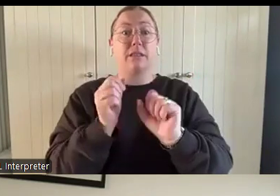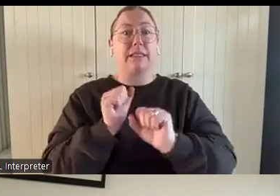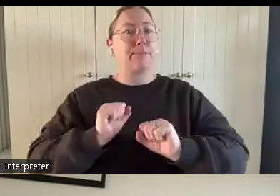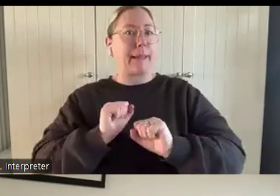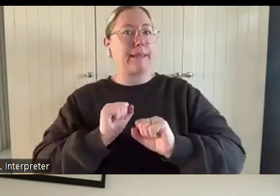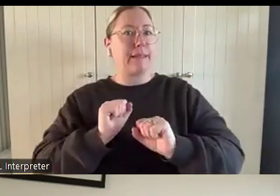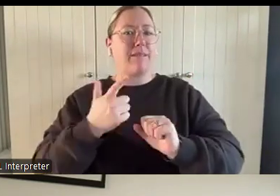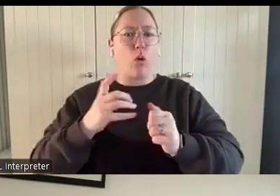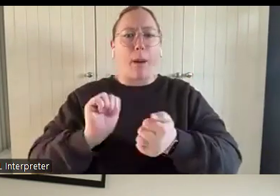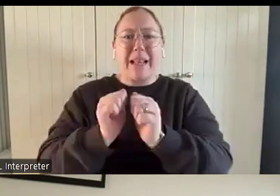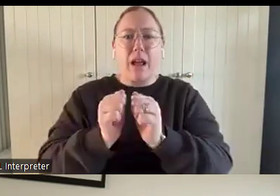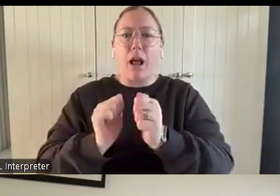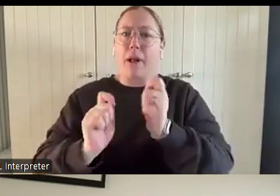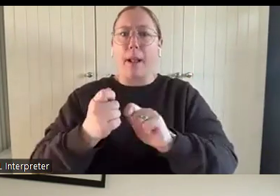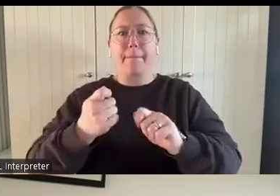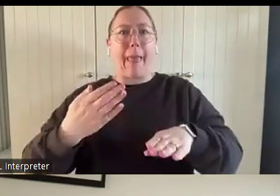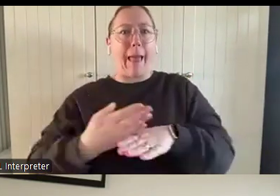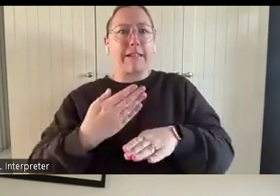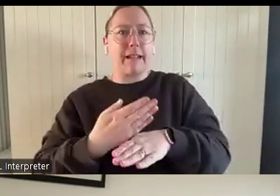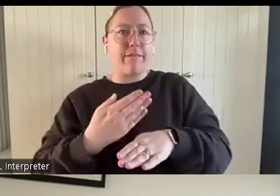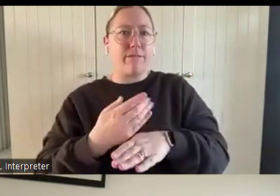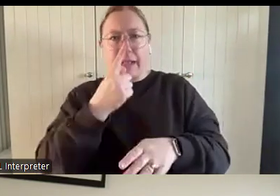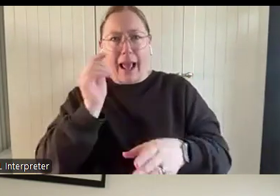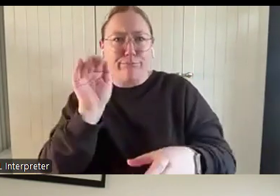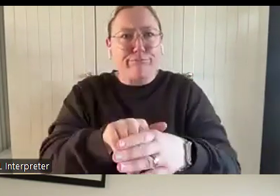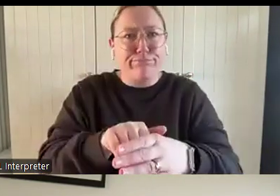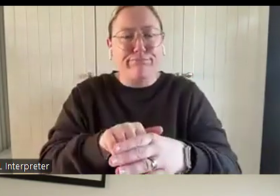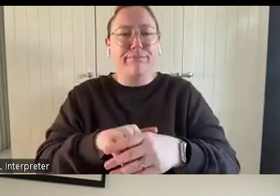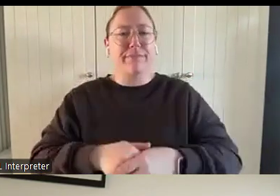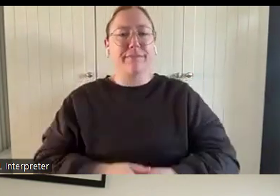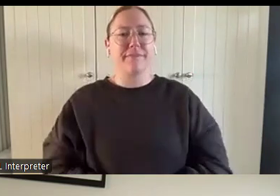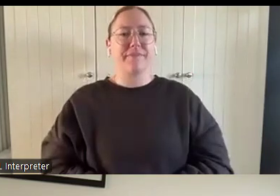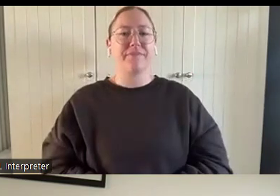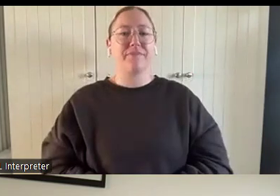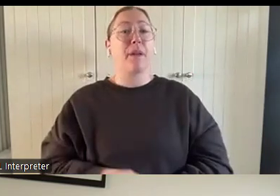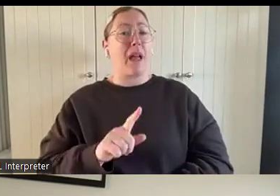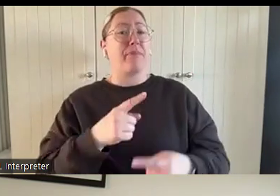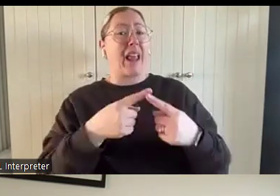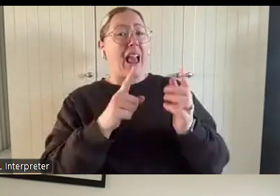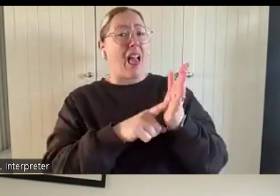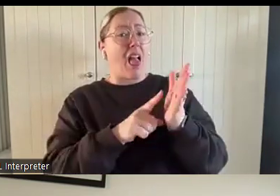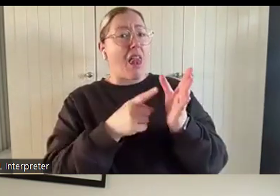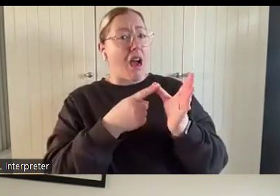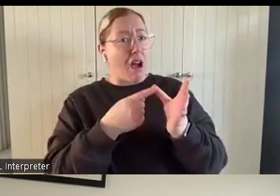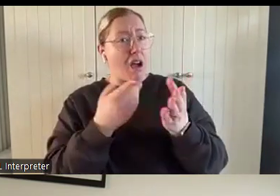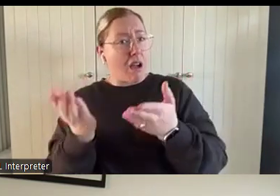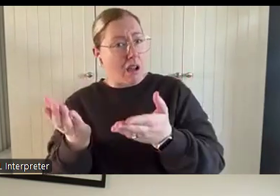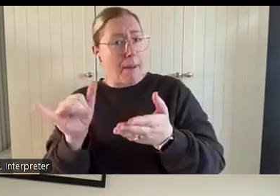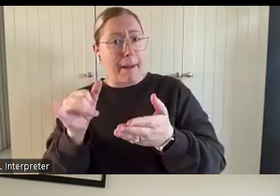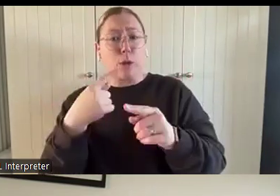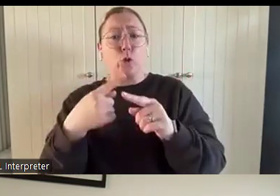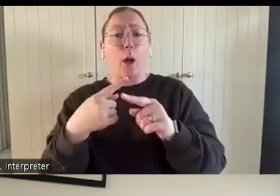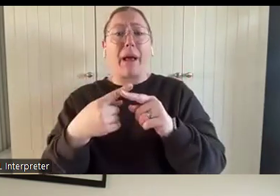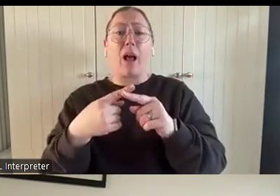according to his own experience. But Ella, perhaps we can talk about, the engine of the organization and, the element